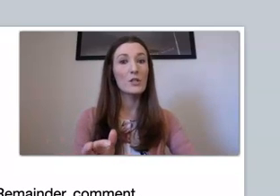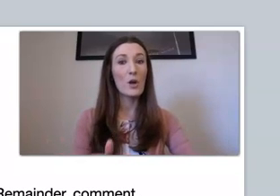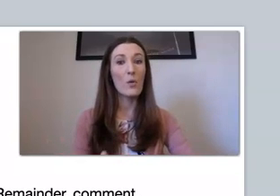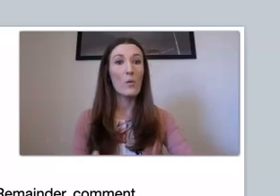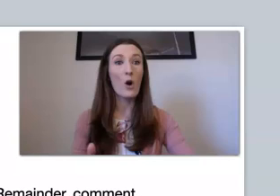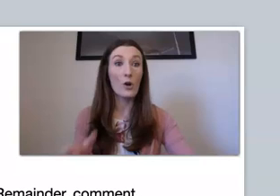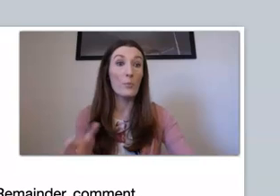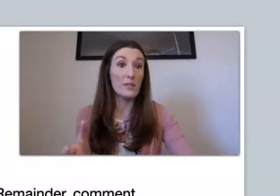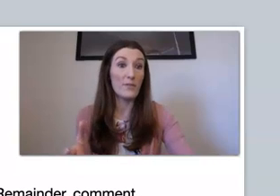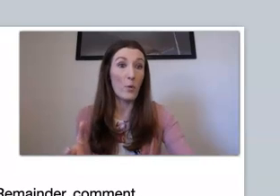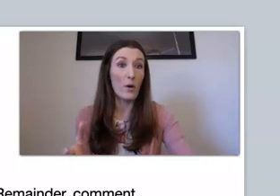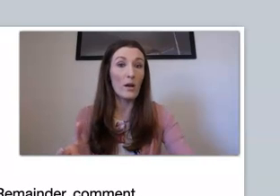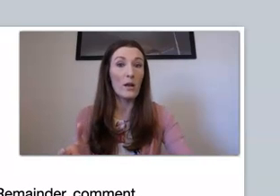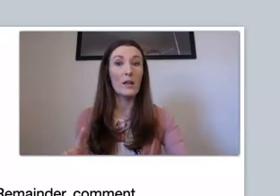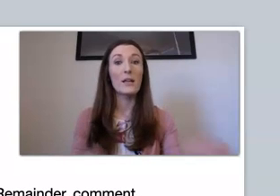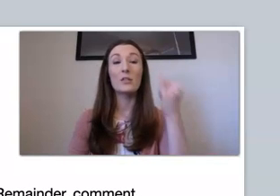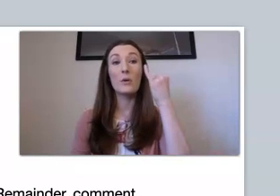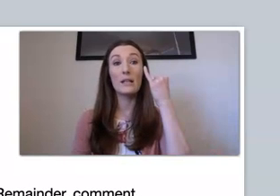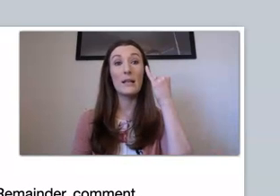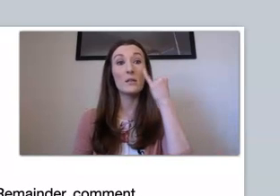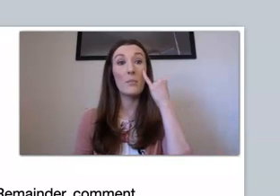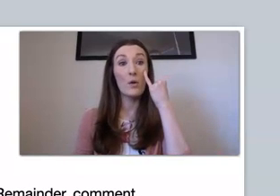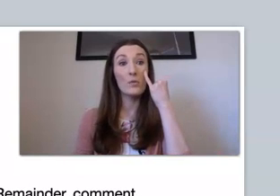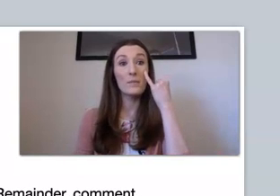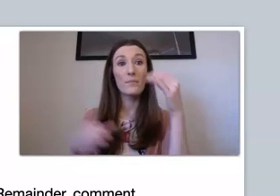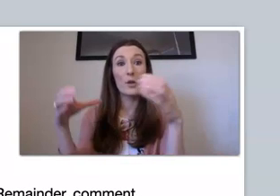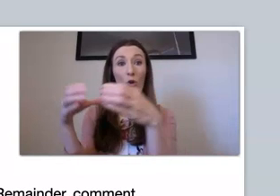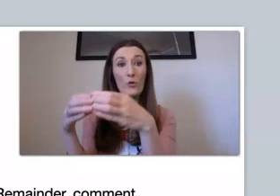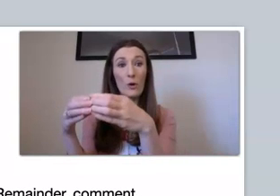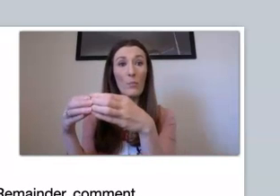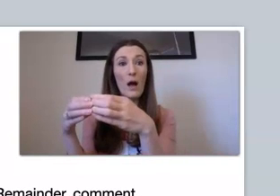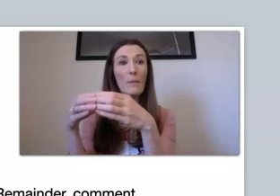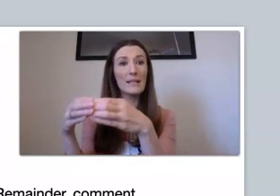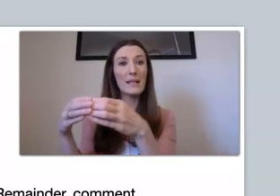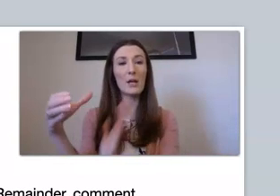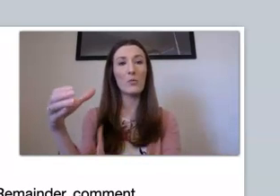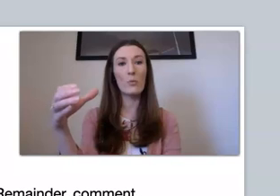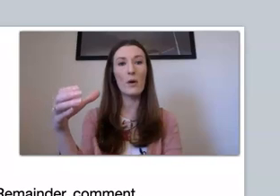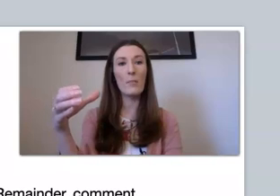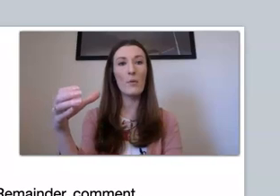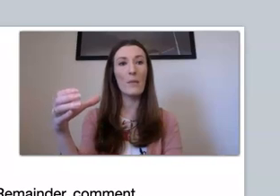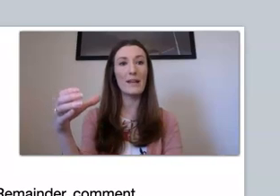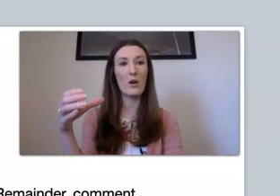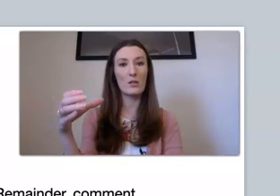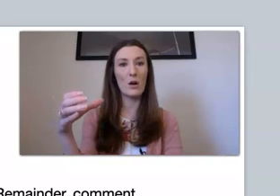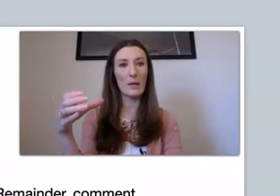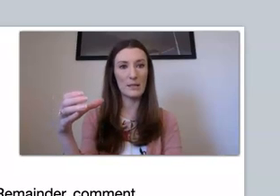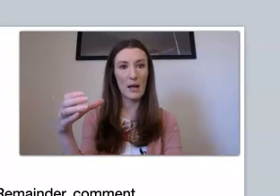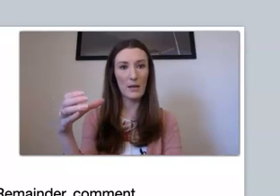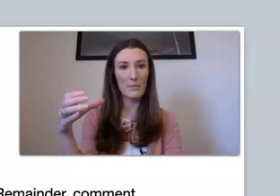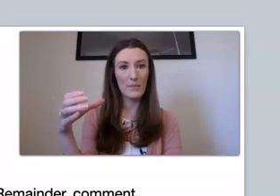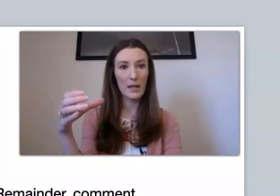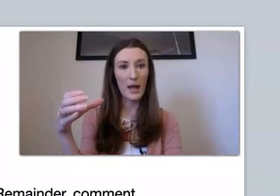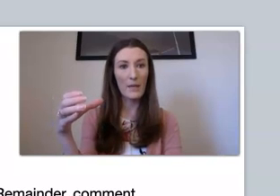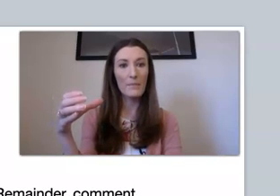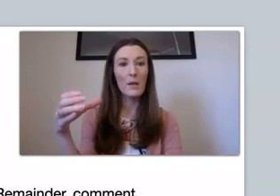Okay, so our group is 4. Okay, so we're going to say suppose group. I'm going to set my group up on my non-dominant